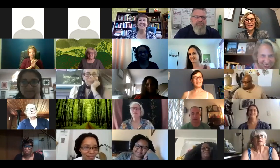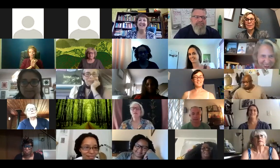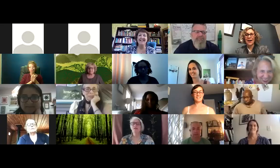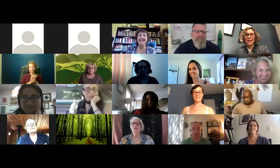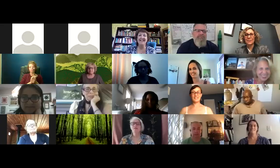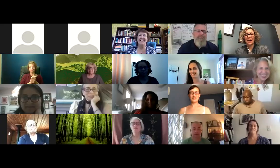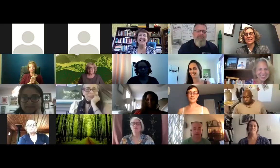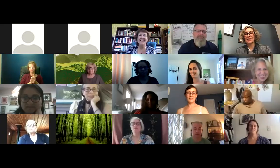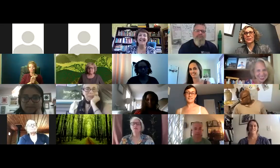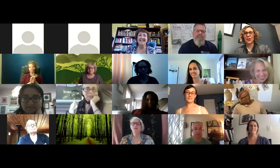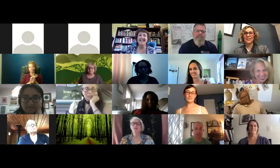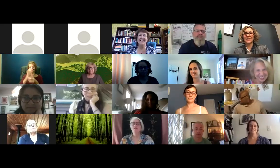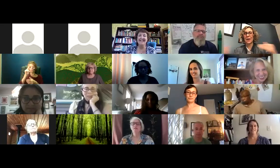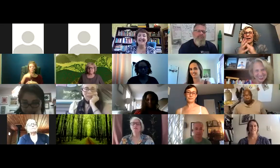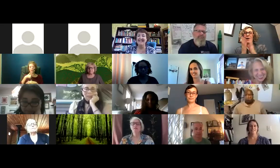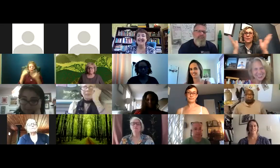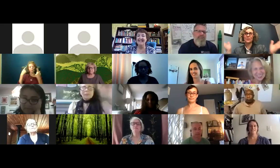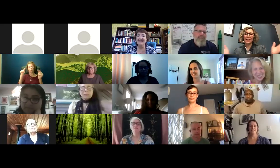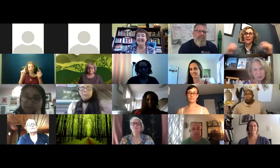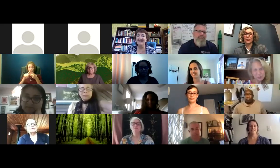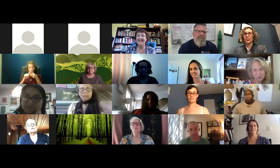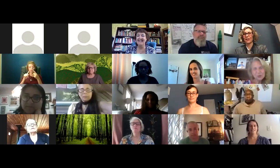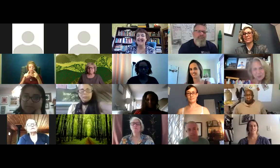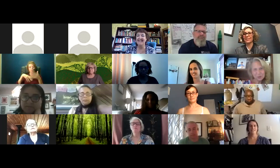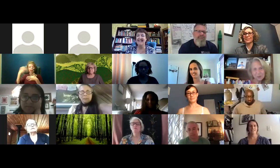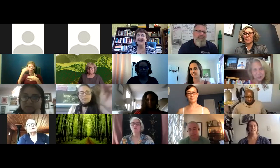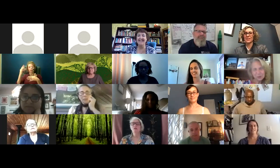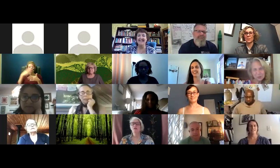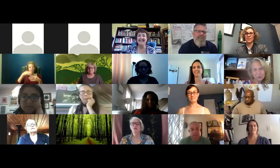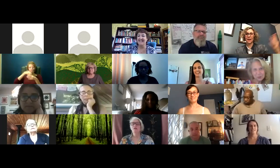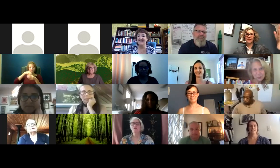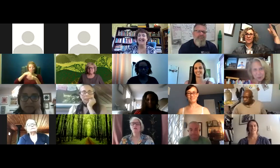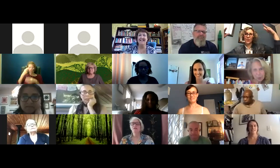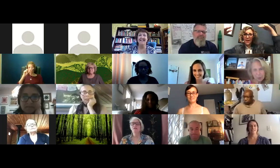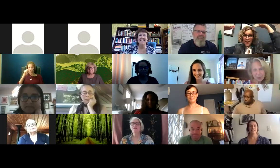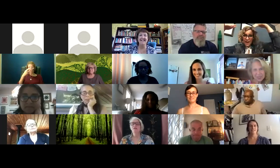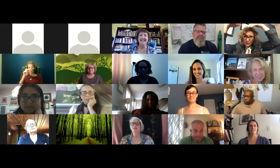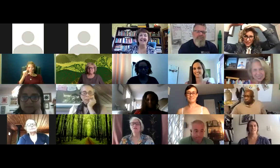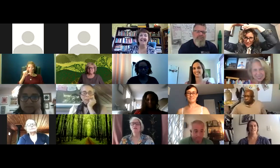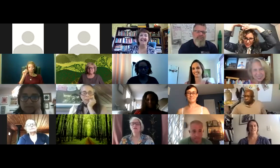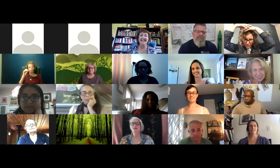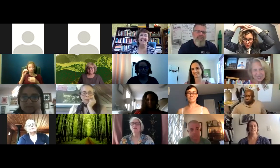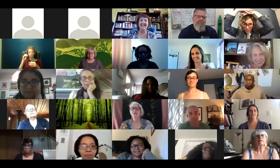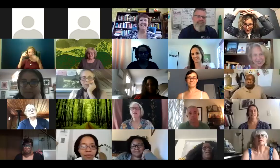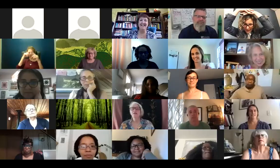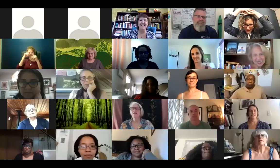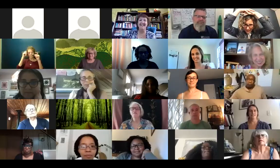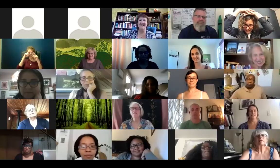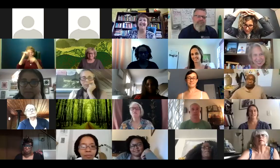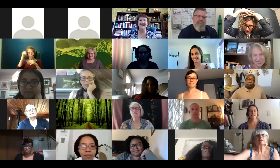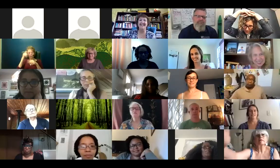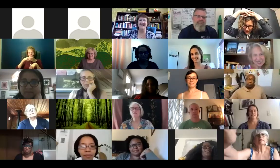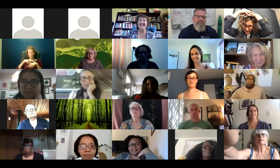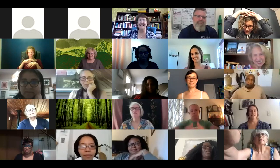And I'm kind of trying to come out of my inner shell from the summertime. So I'm going to cover my